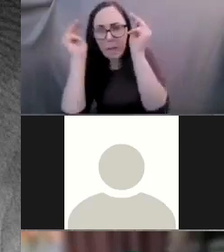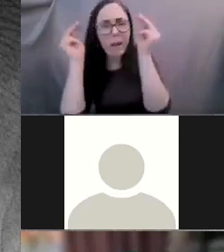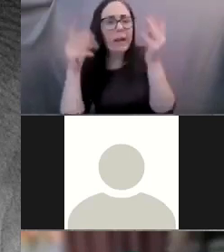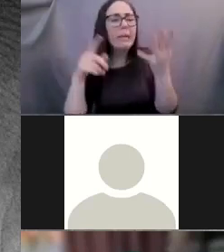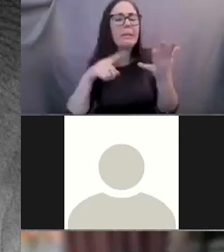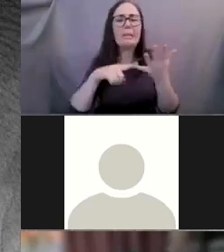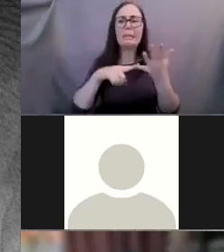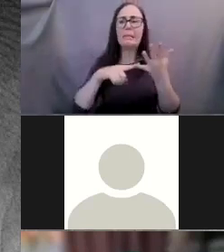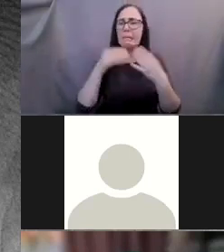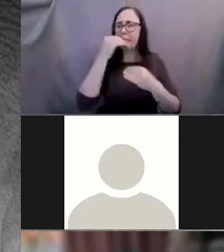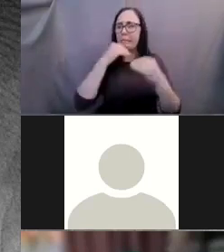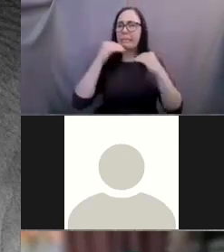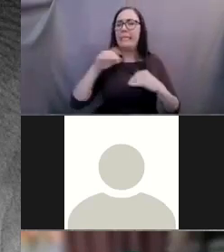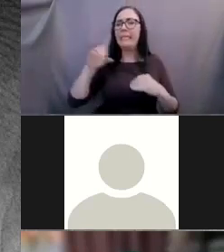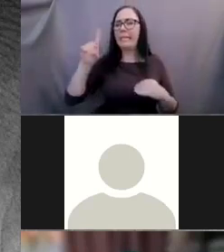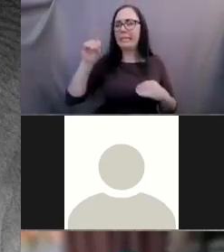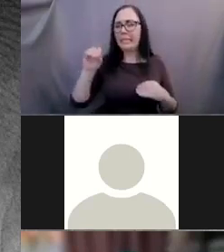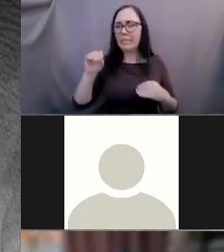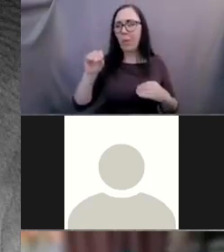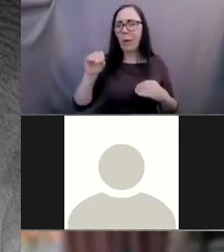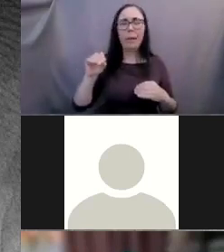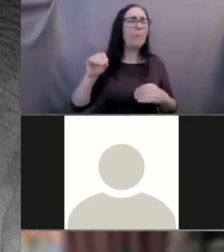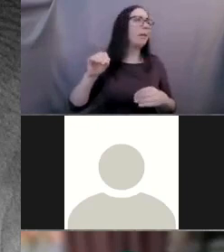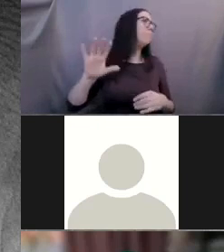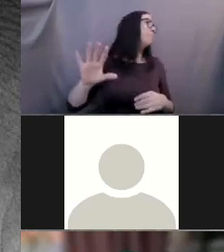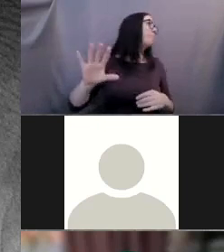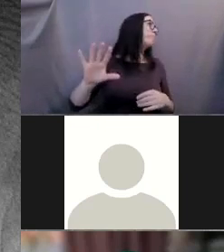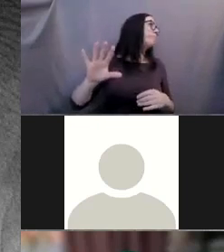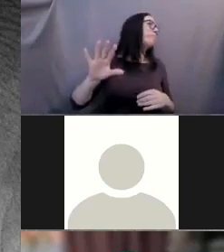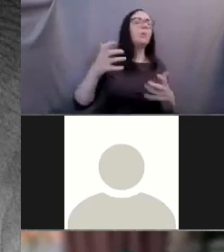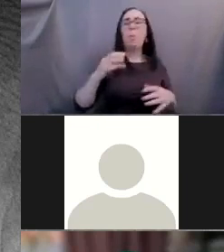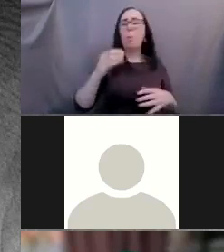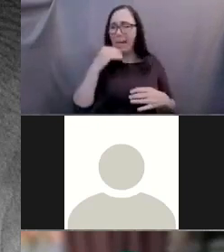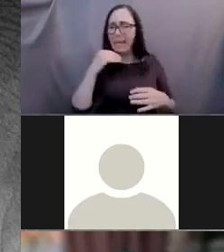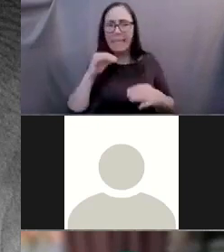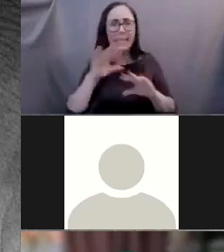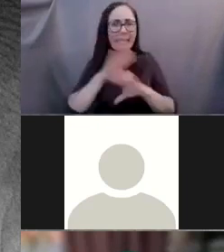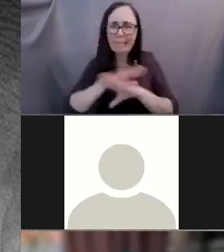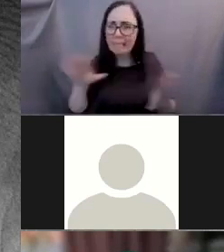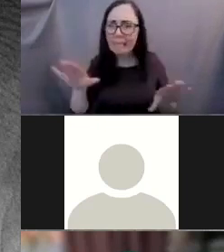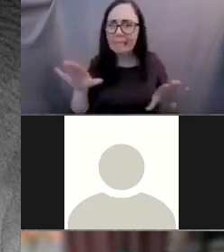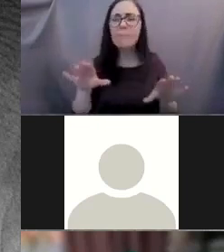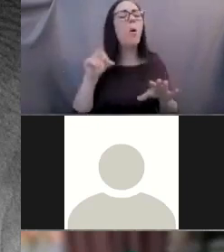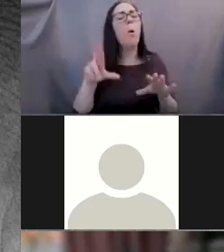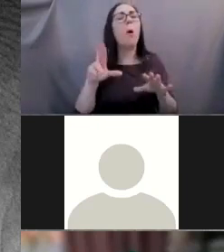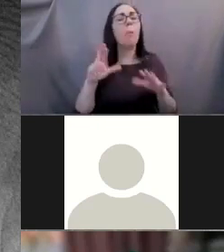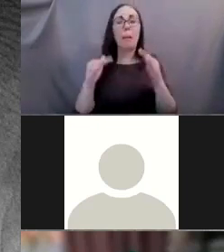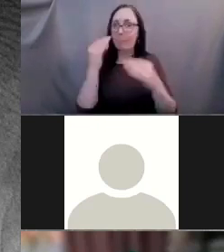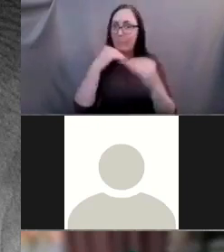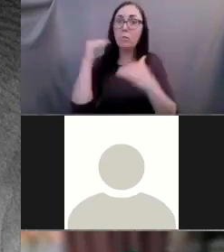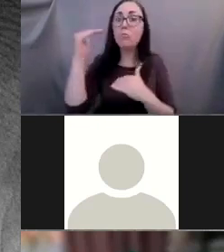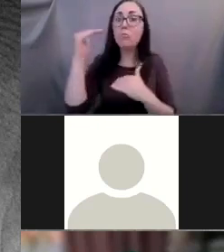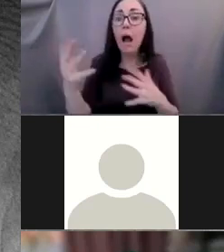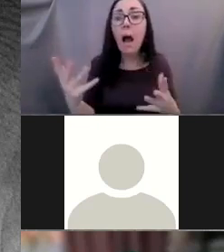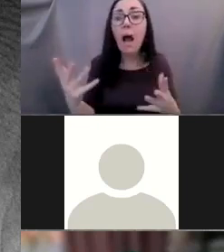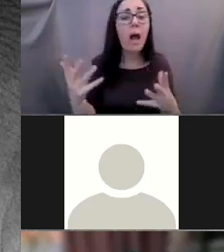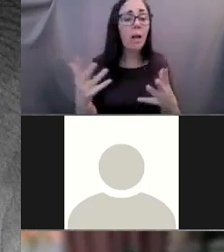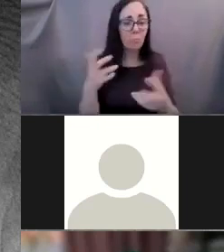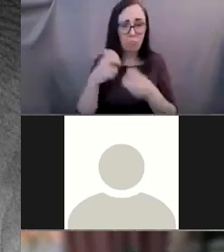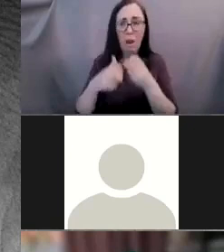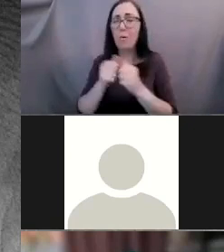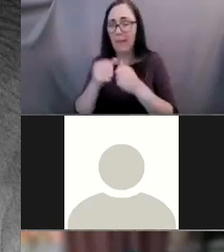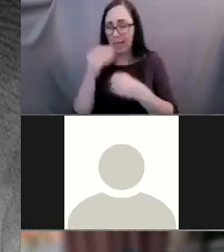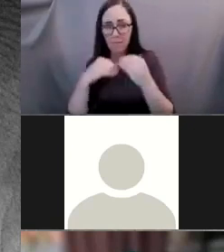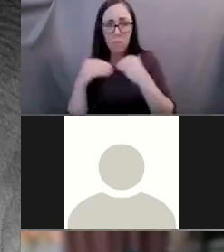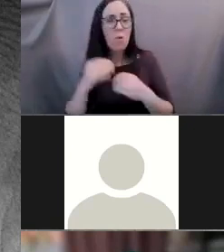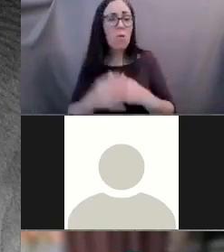and it can cause substance use or substance dependence. And if people had previous health issues, they might